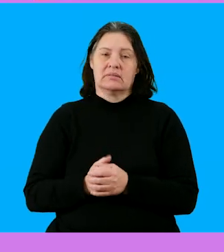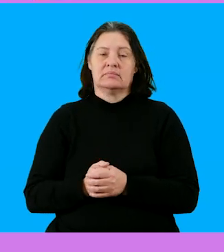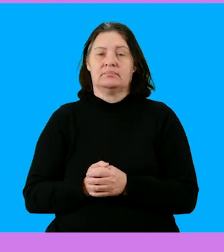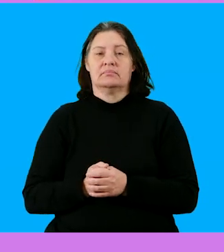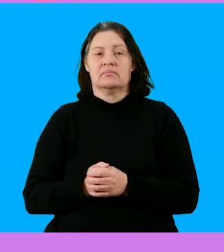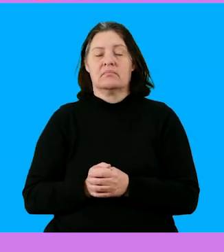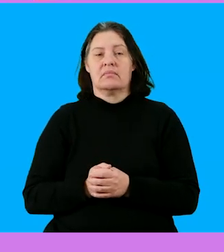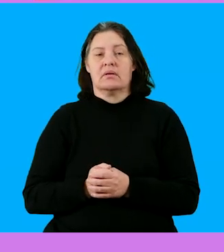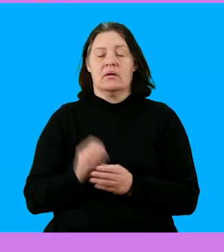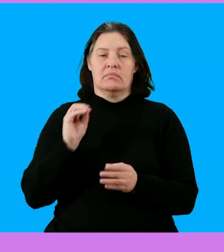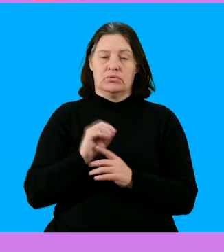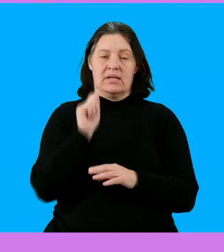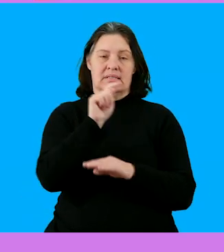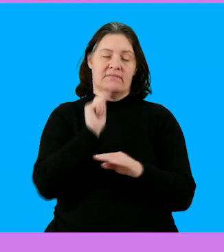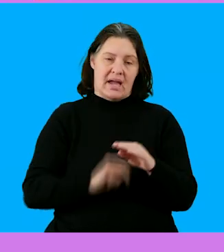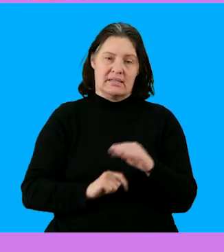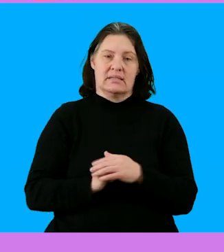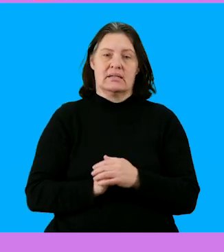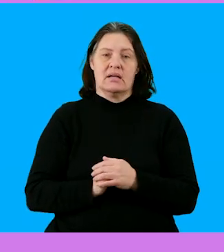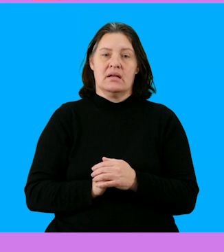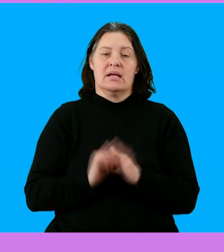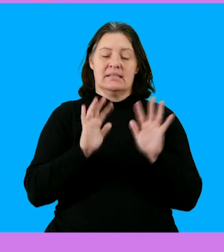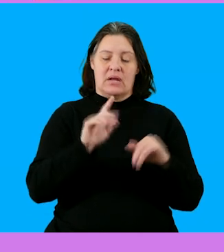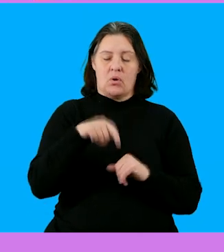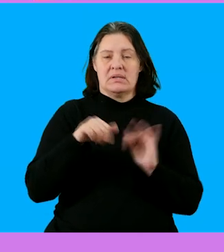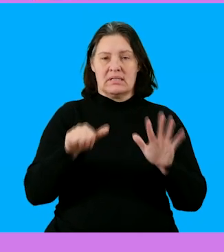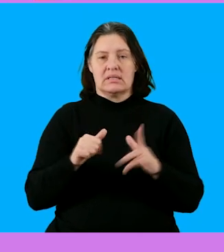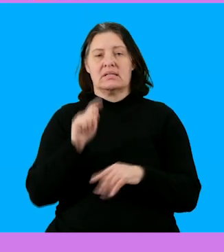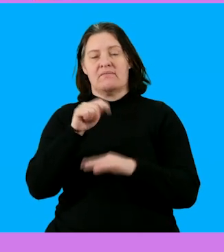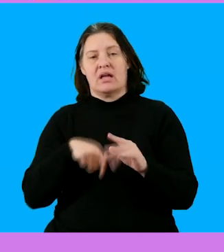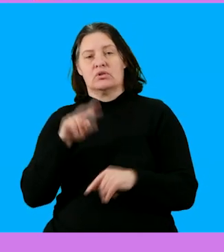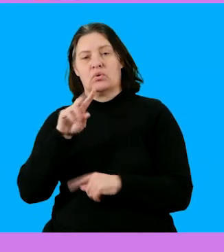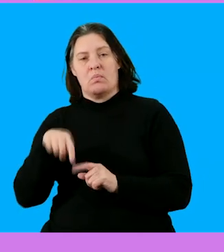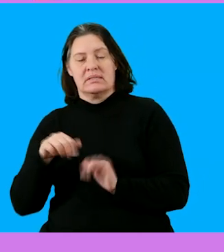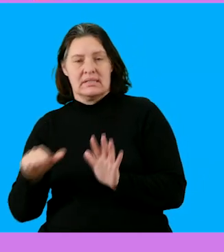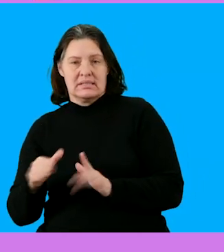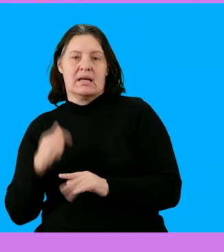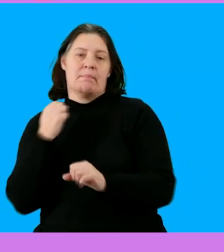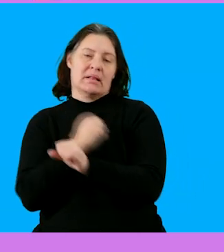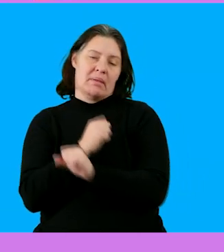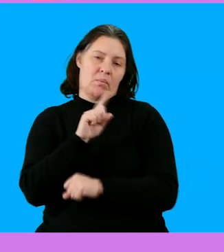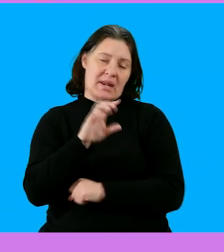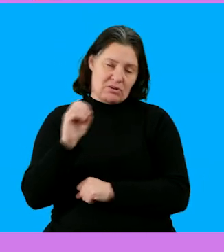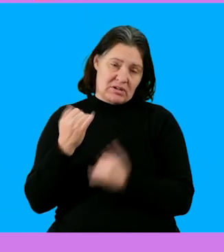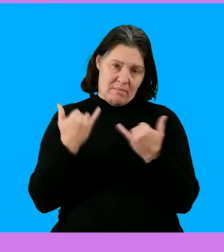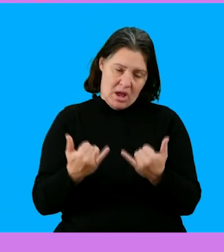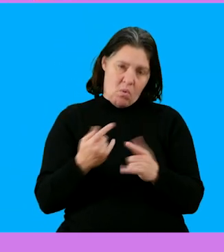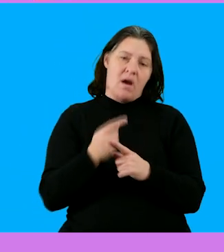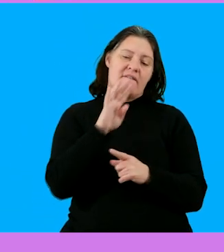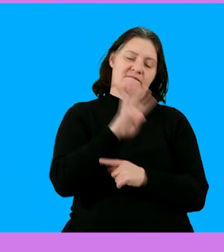this. You simply type in 10.6 divided by 2.6, multiply by 100. That's where we're at now,